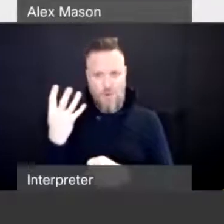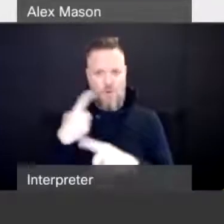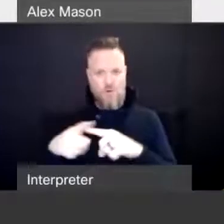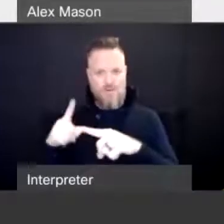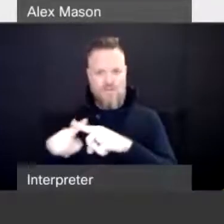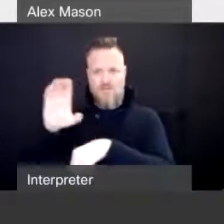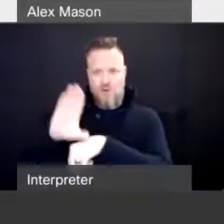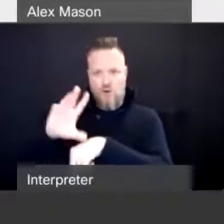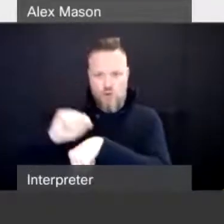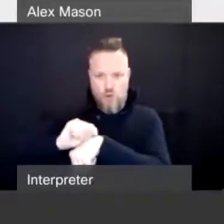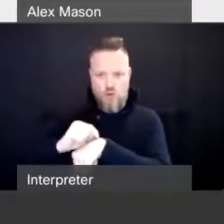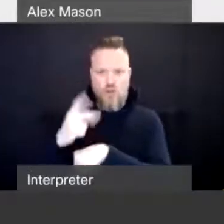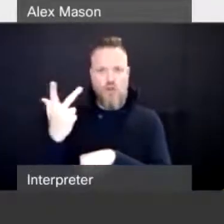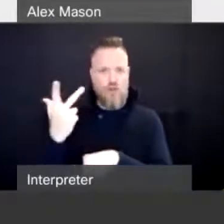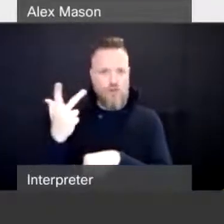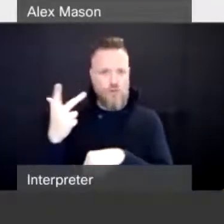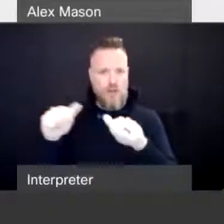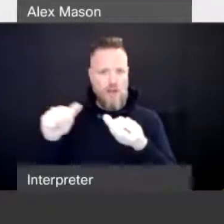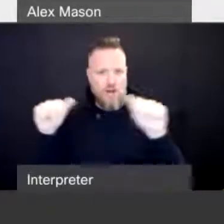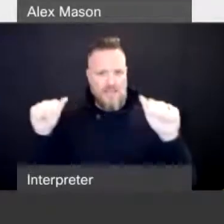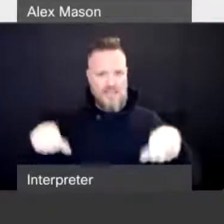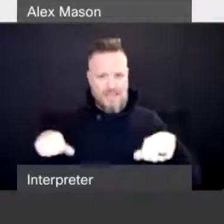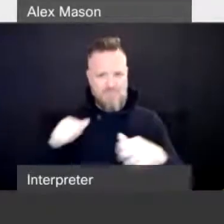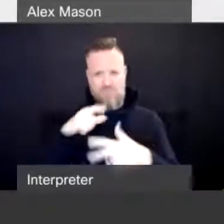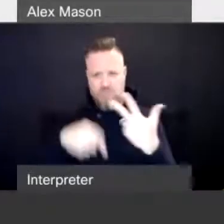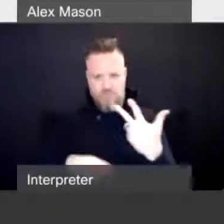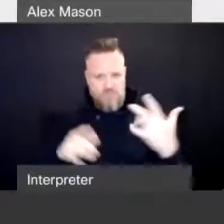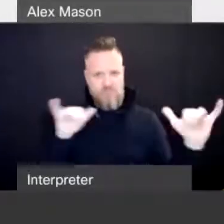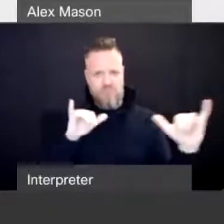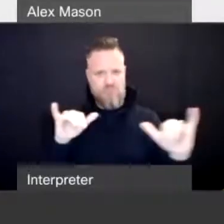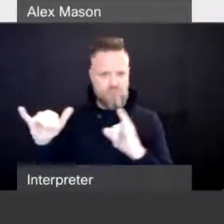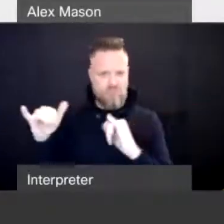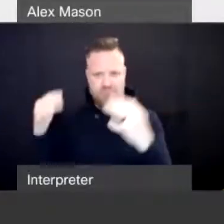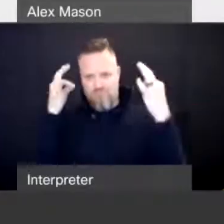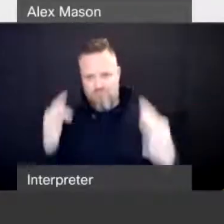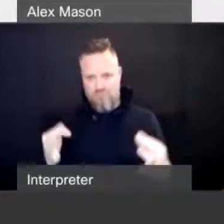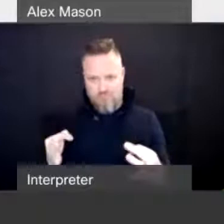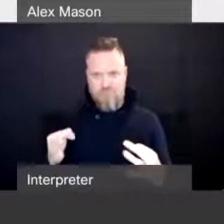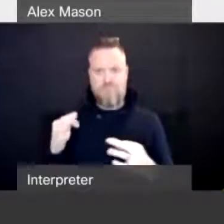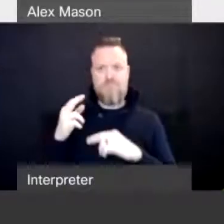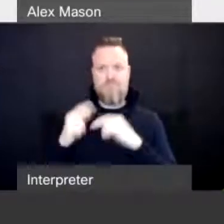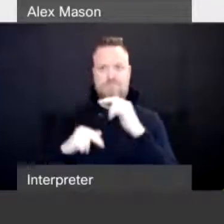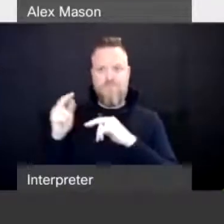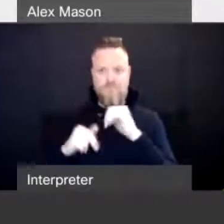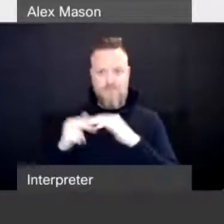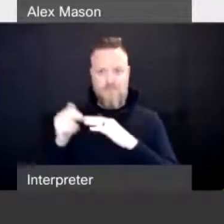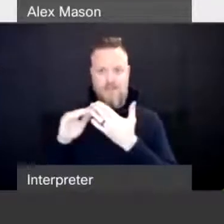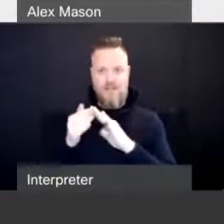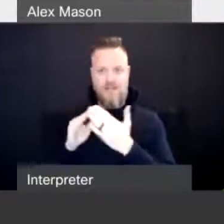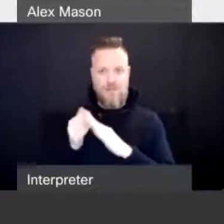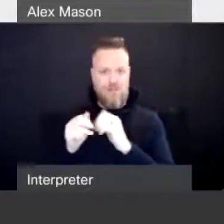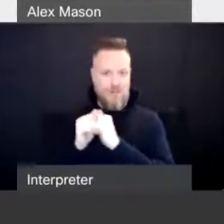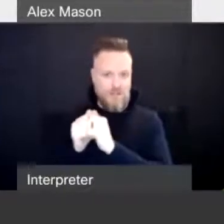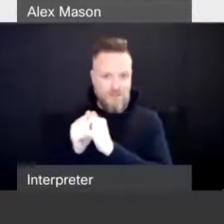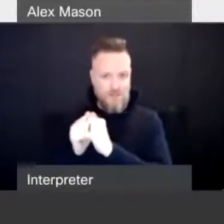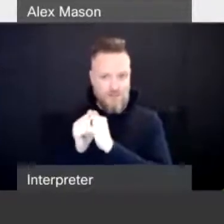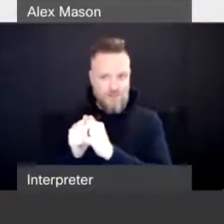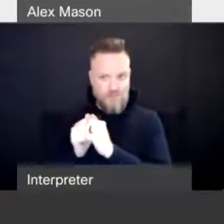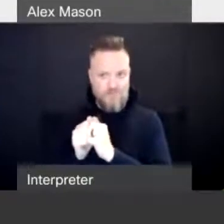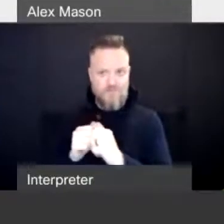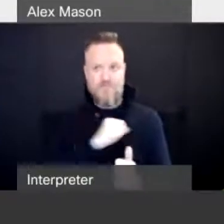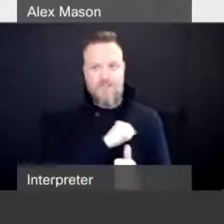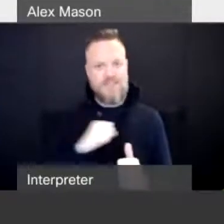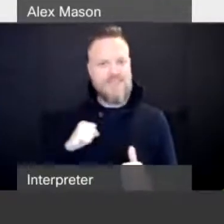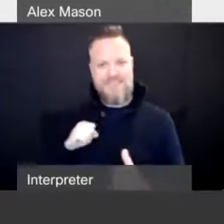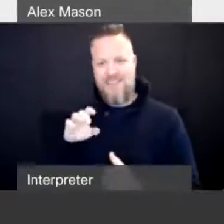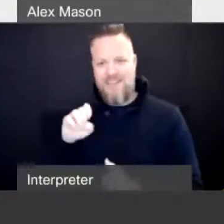3 different architects and really come to the same conclusion. You build your community together. Senator Erickson